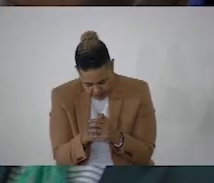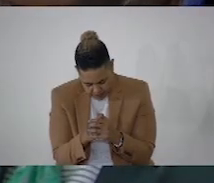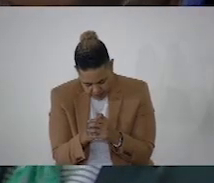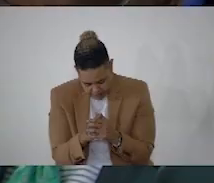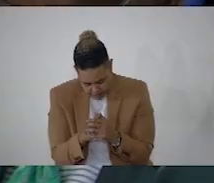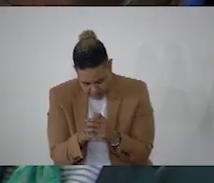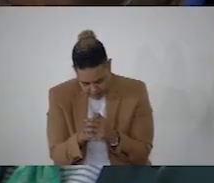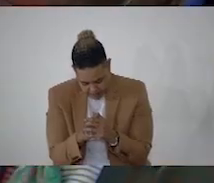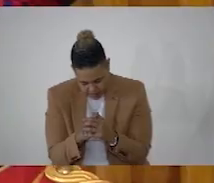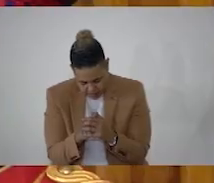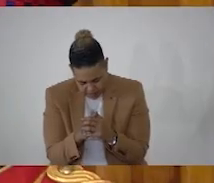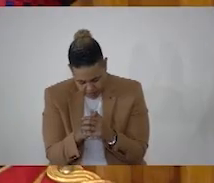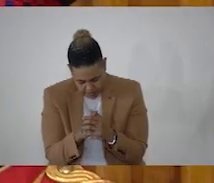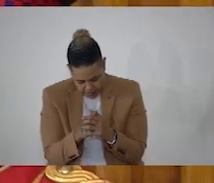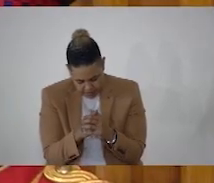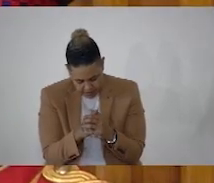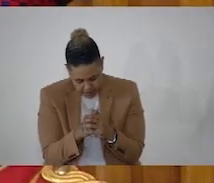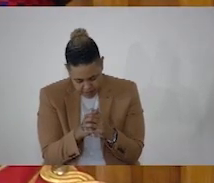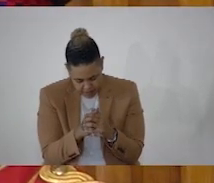During the financial year